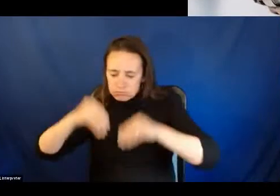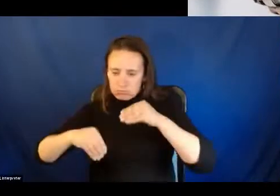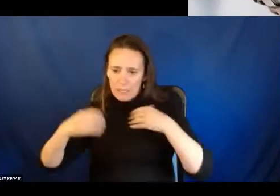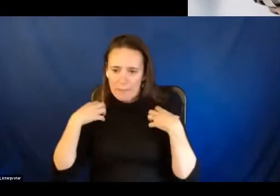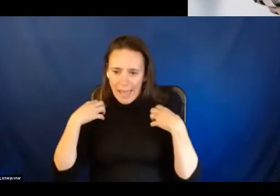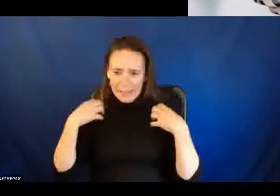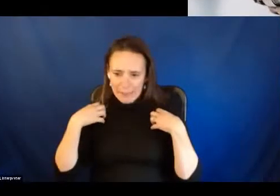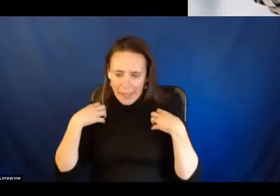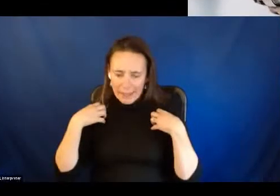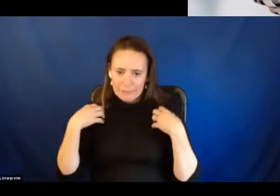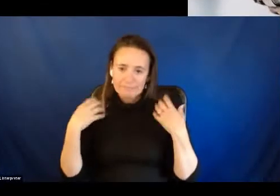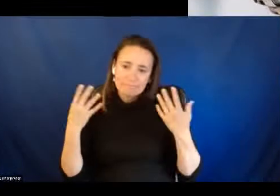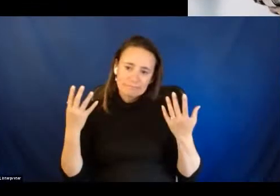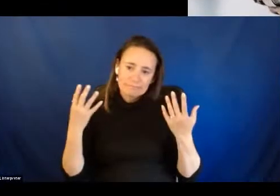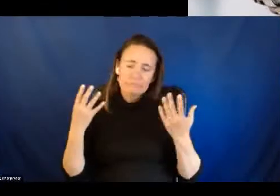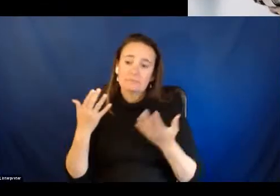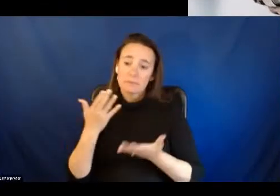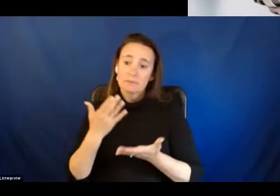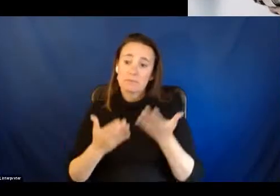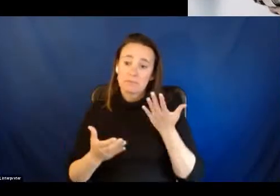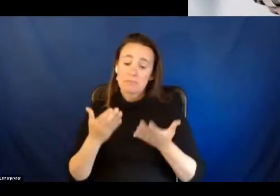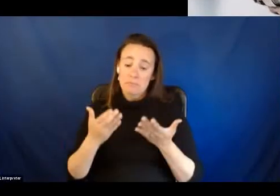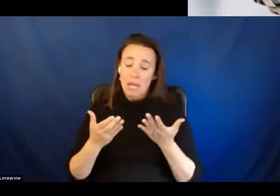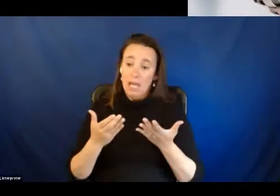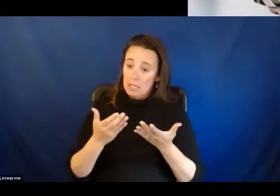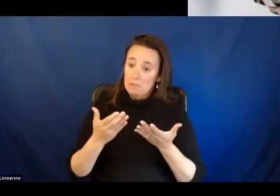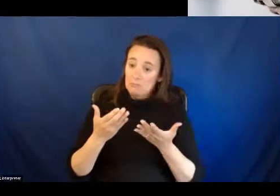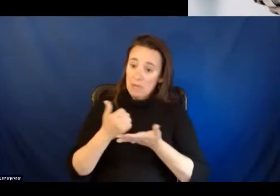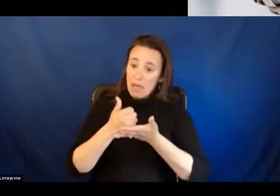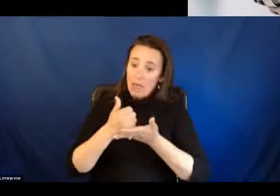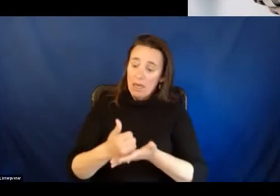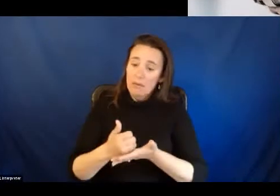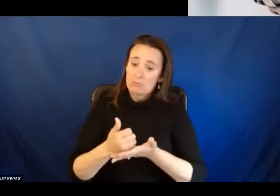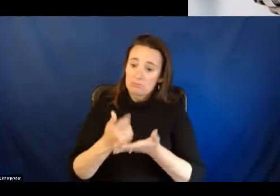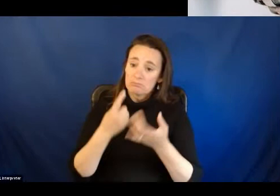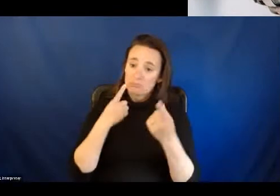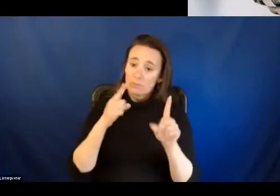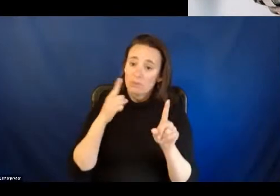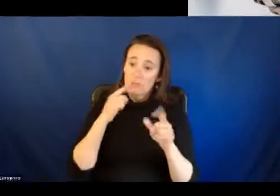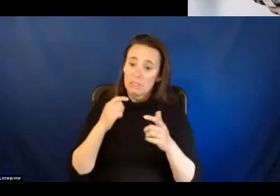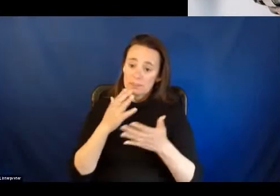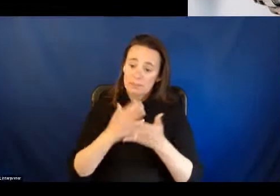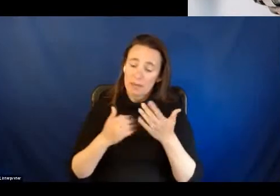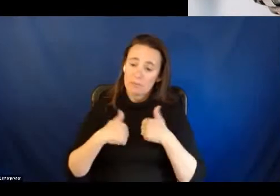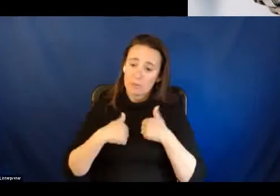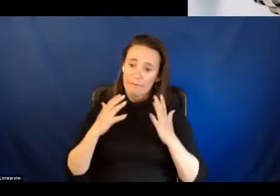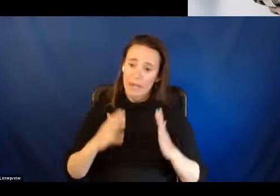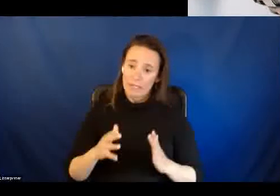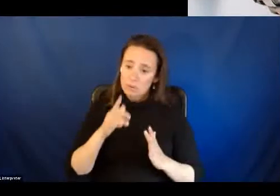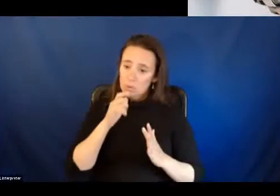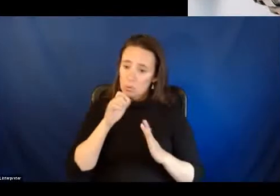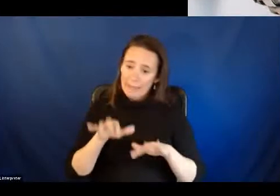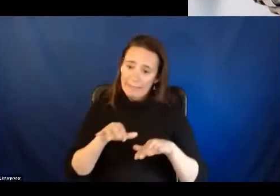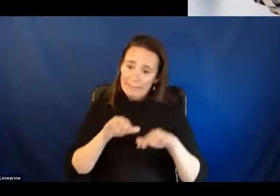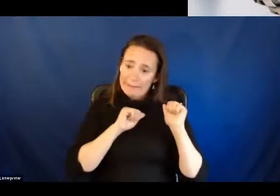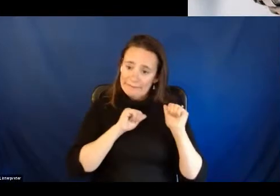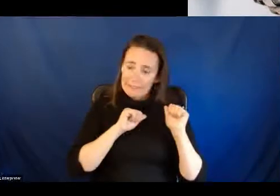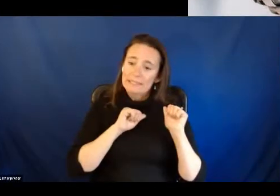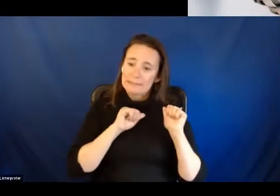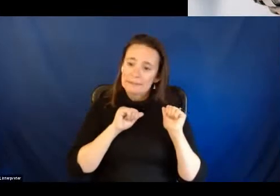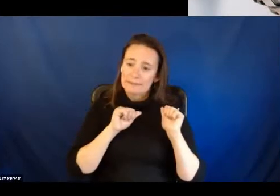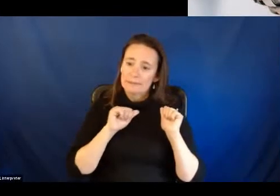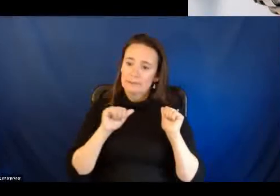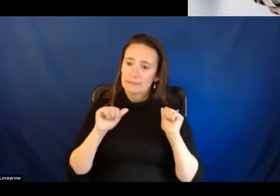some survivors who are leaving a currently physically violent situation. And this could include some tangible and